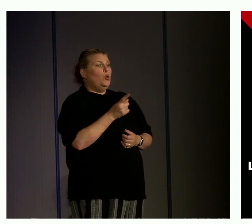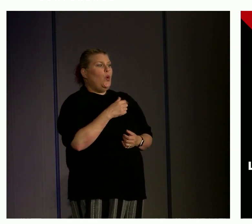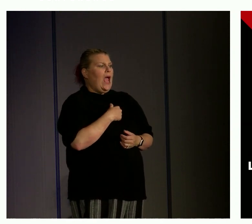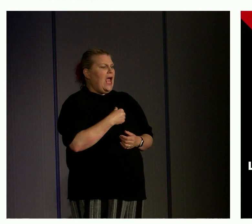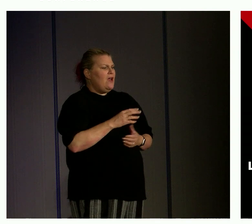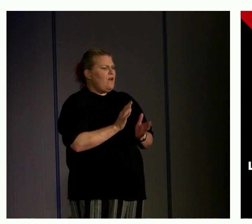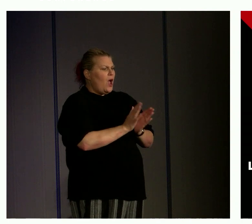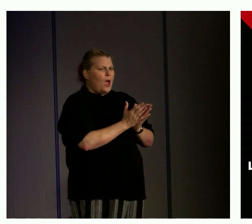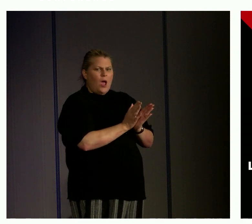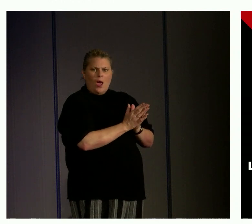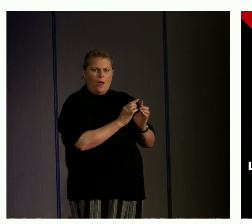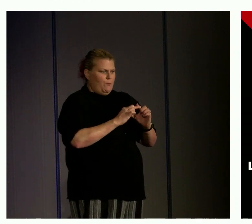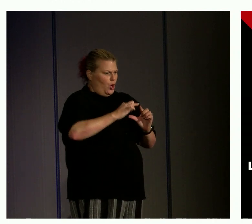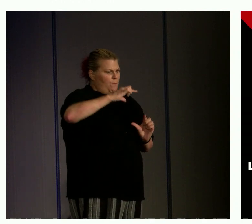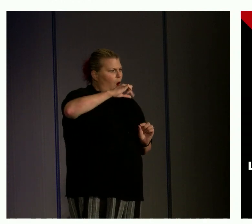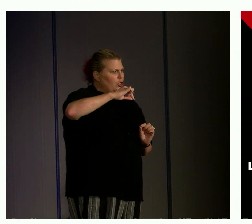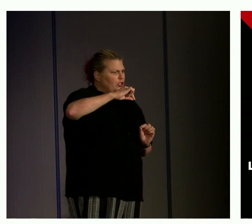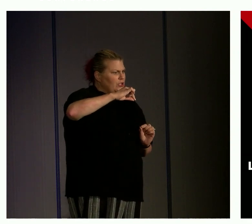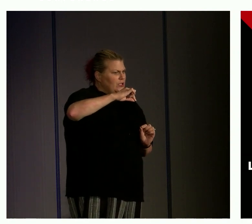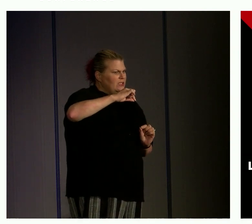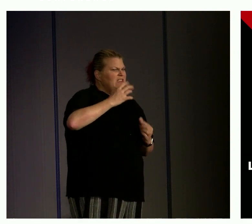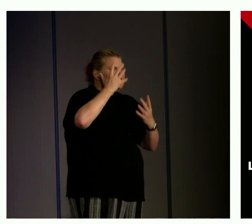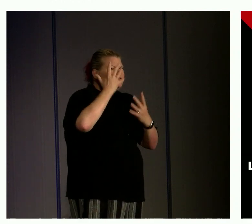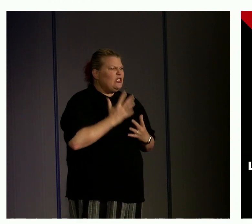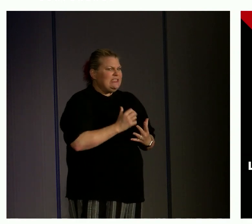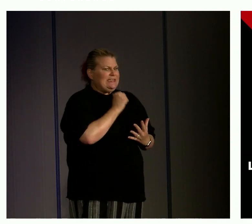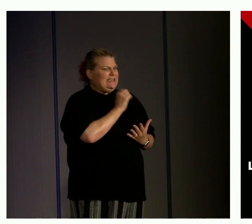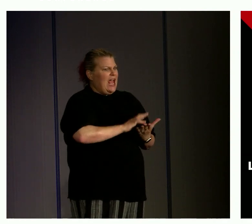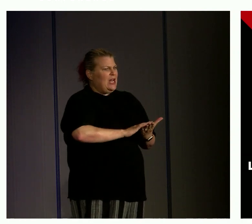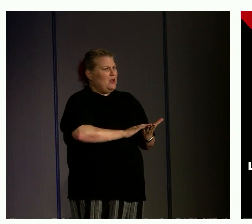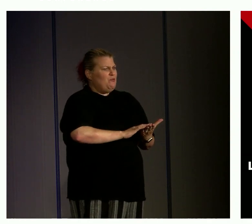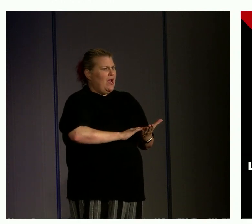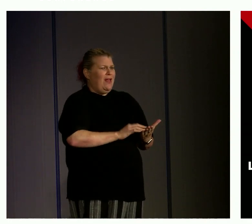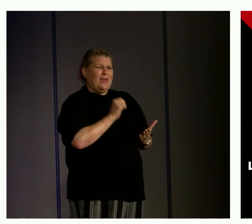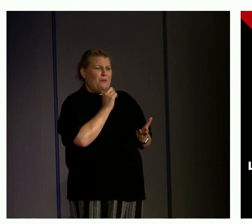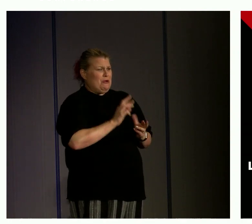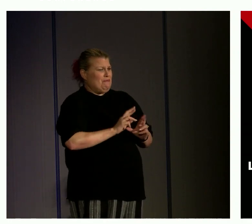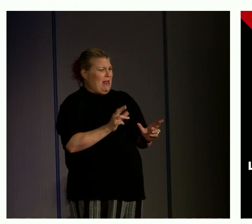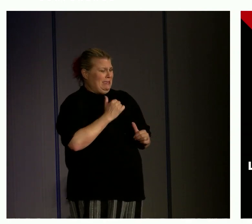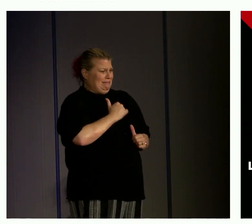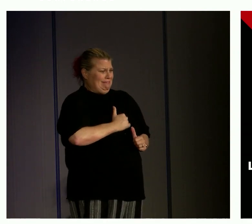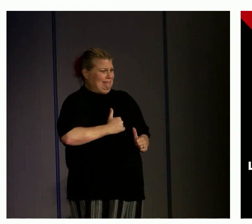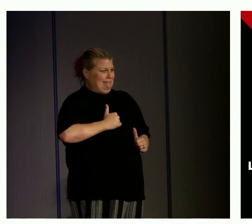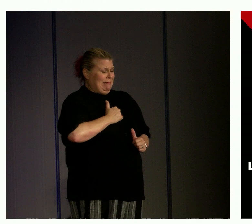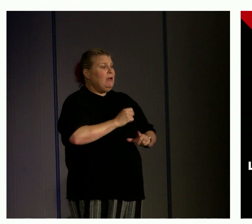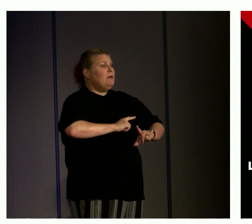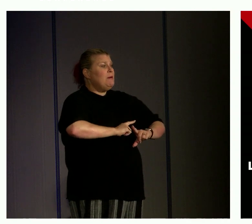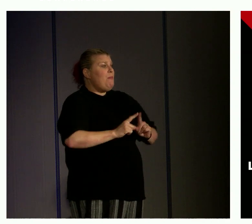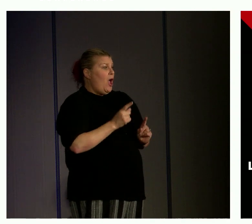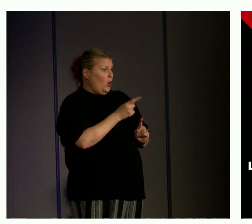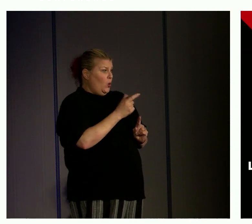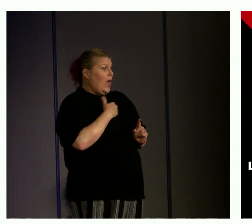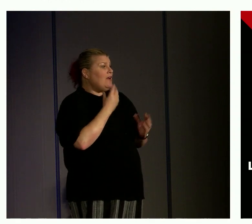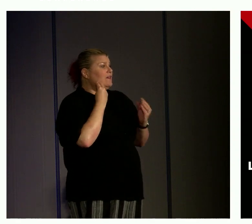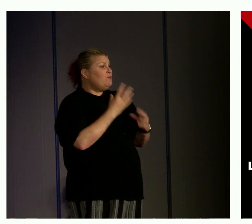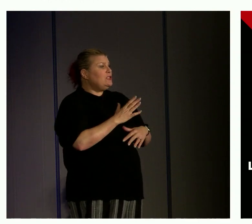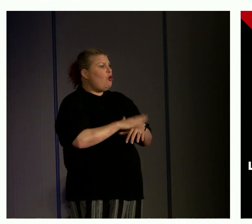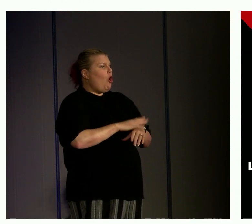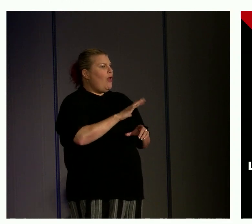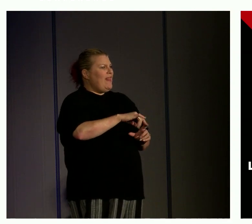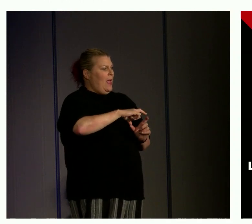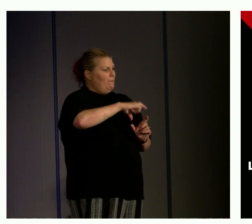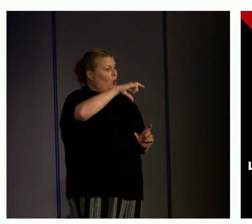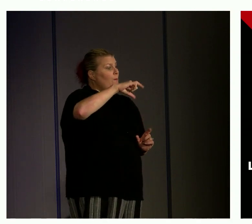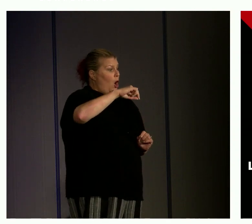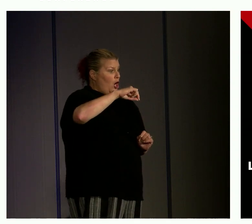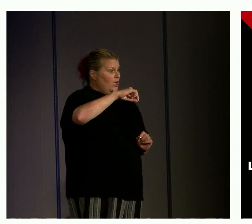bookmark, unfortunately not in Braille, they were not ready, but you have information on the bookmark,